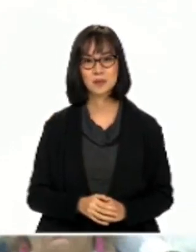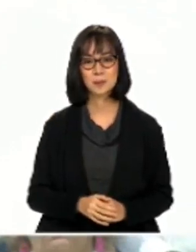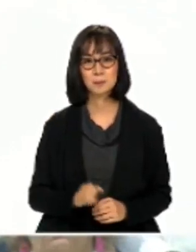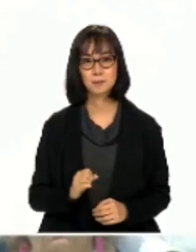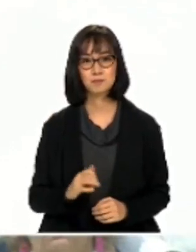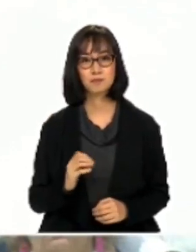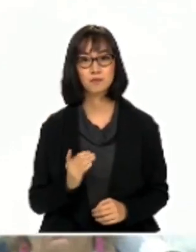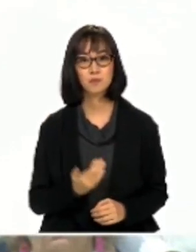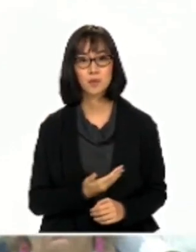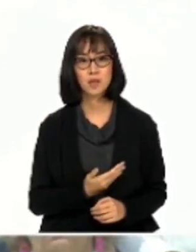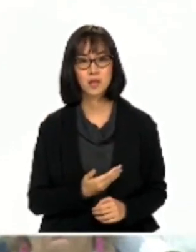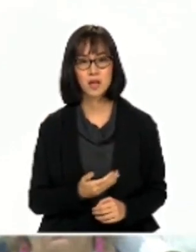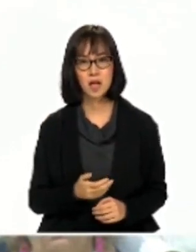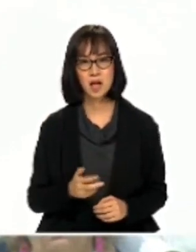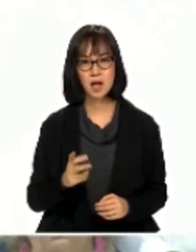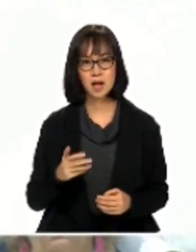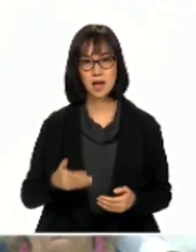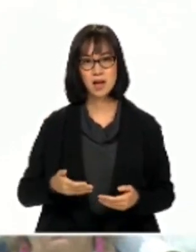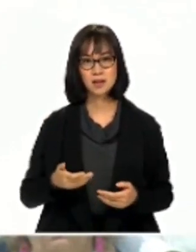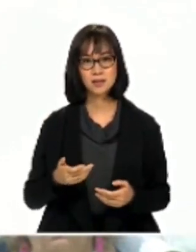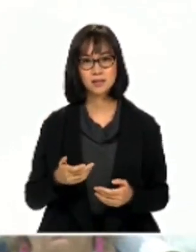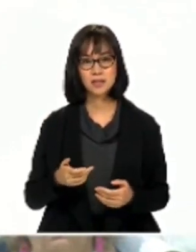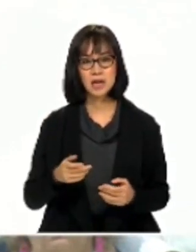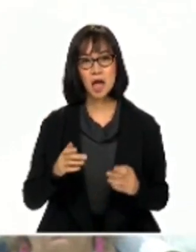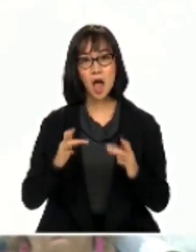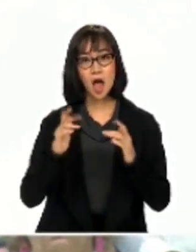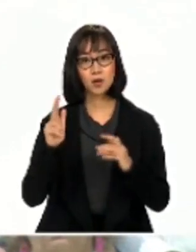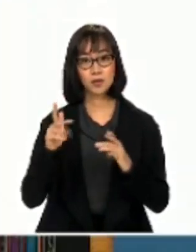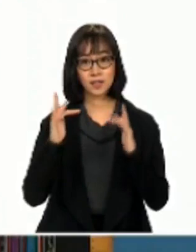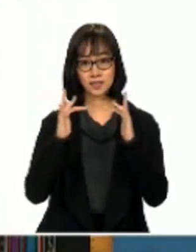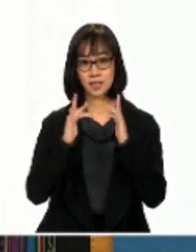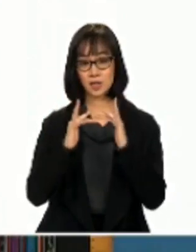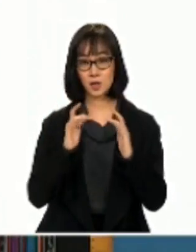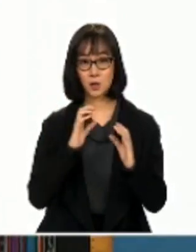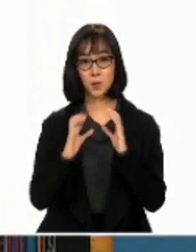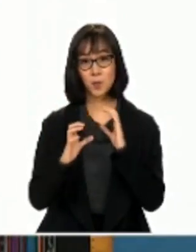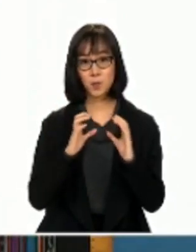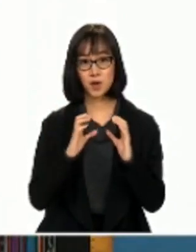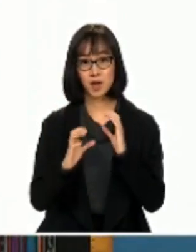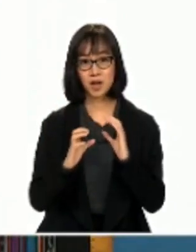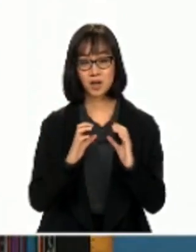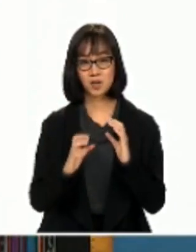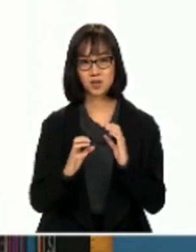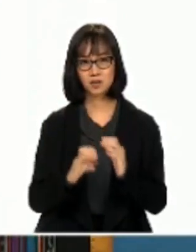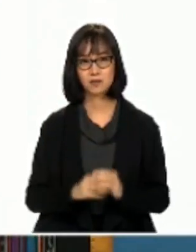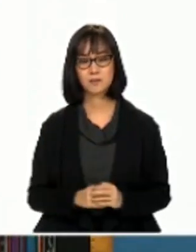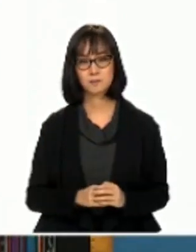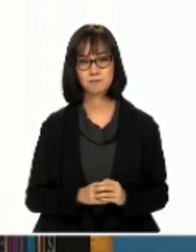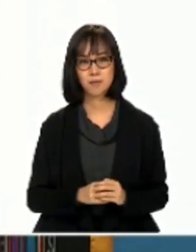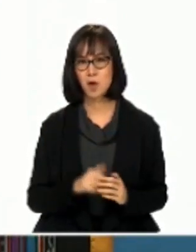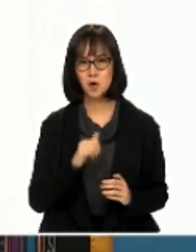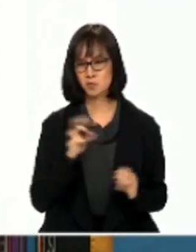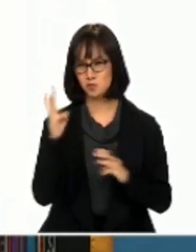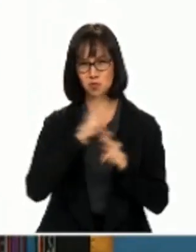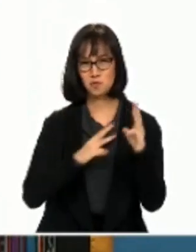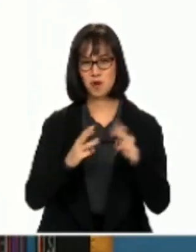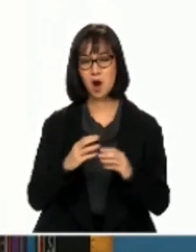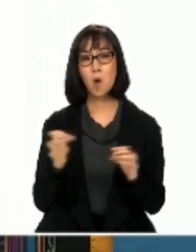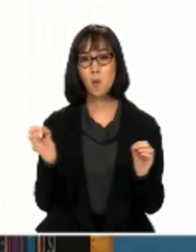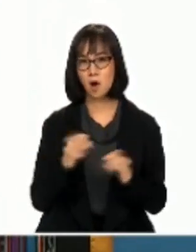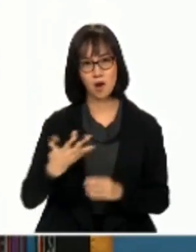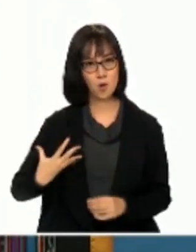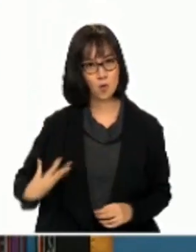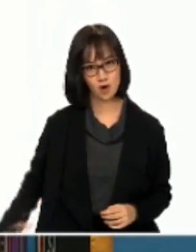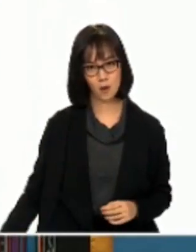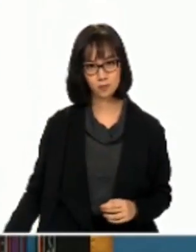the entry of third telecommunication provider. Do not worry about this. There is no corruption at all. I guarantee